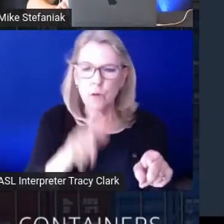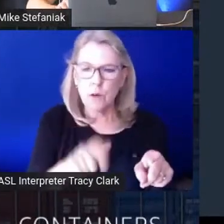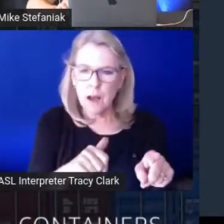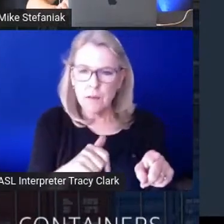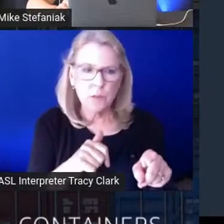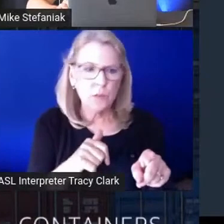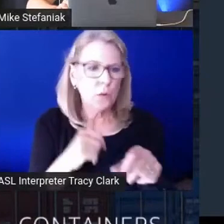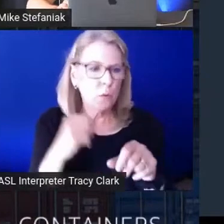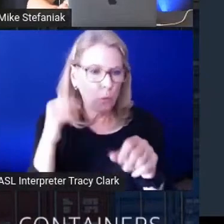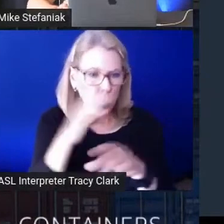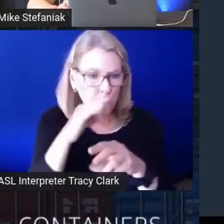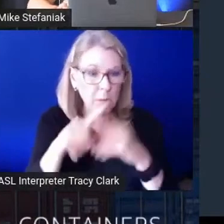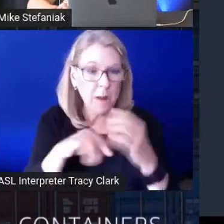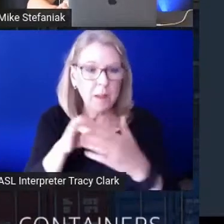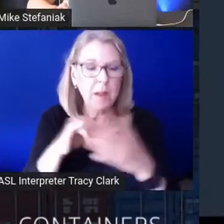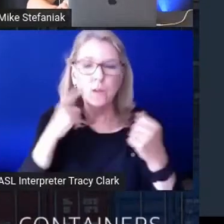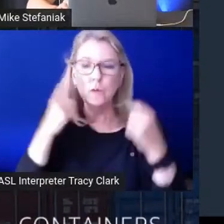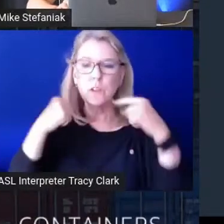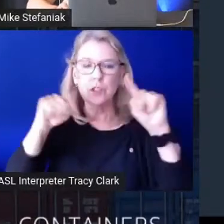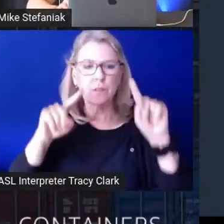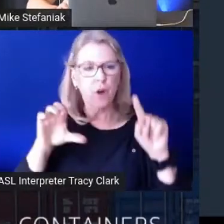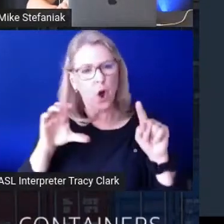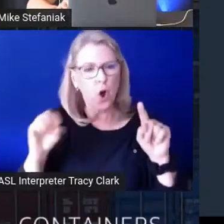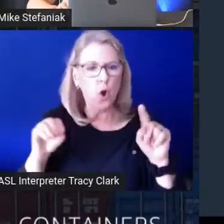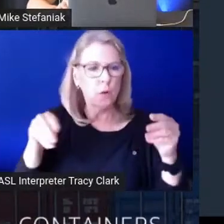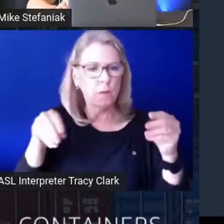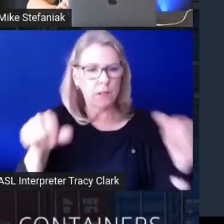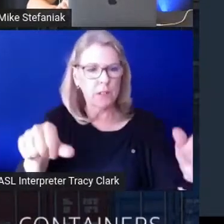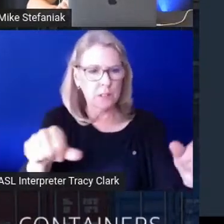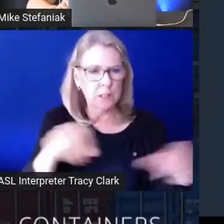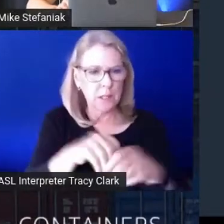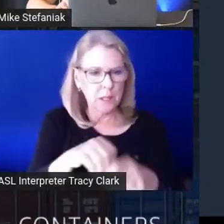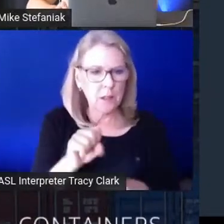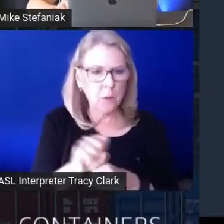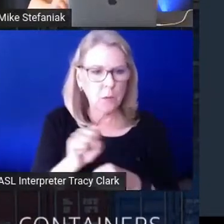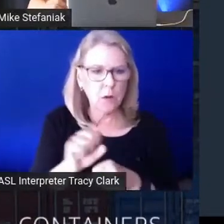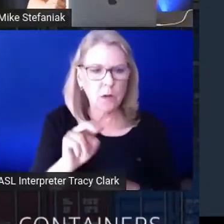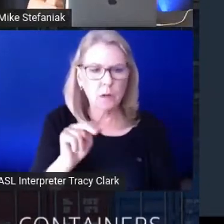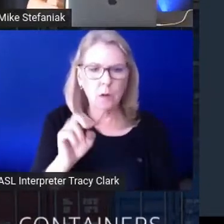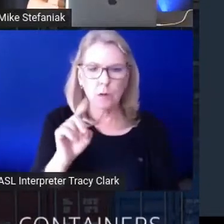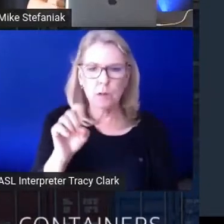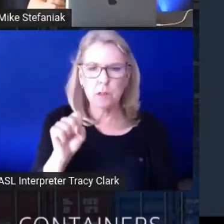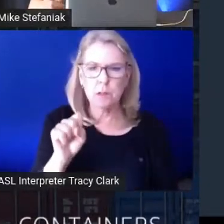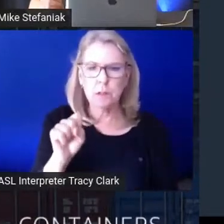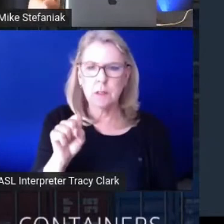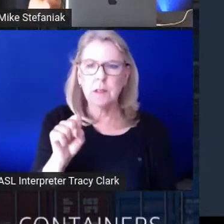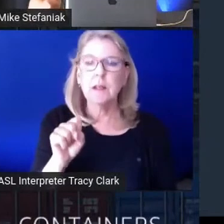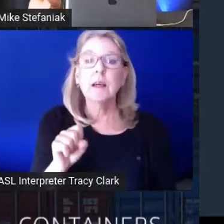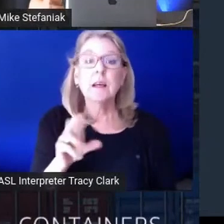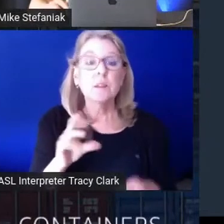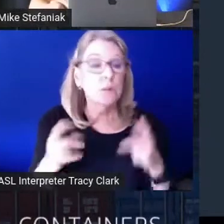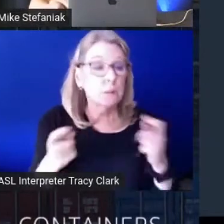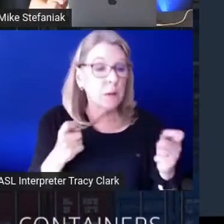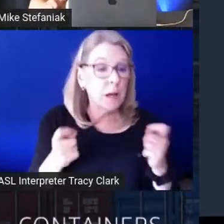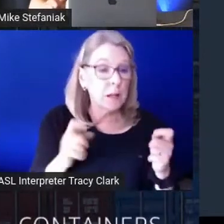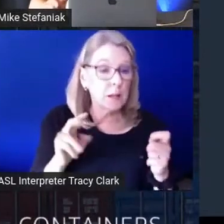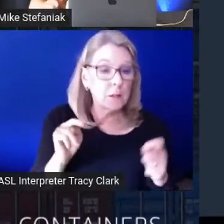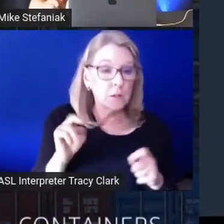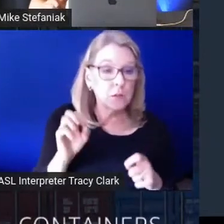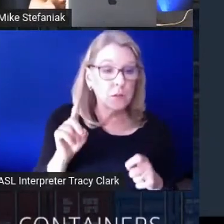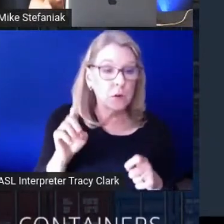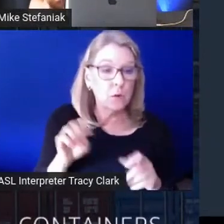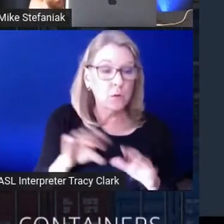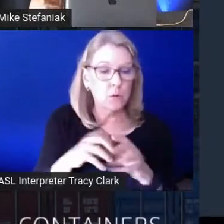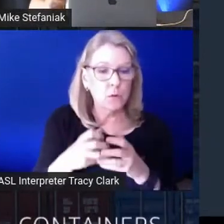nodes. And then scaling. So managed node groups scale to 0 phase 1. You can now manually